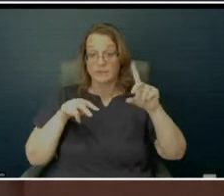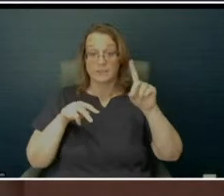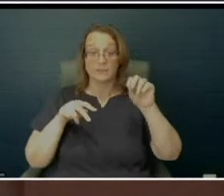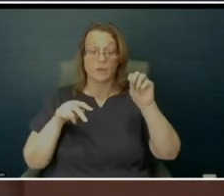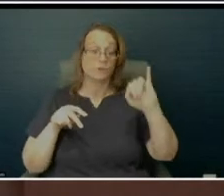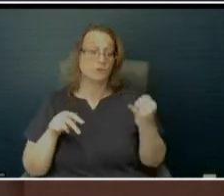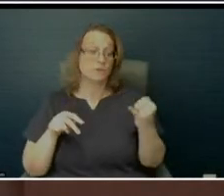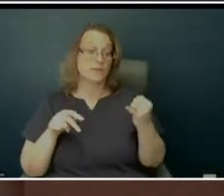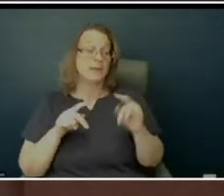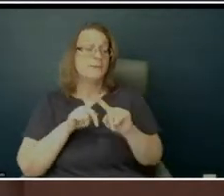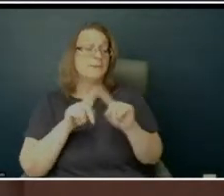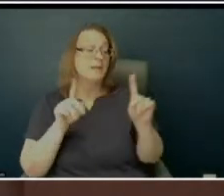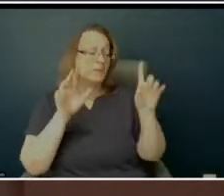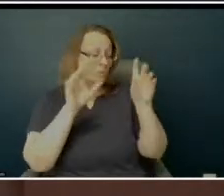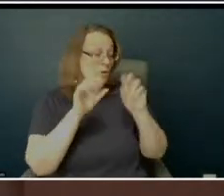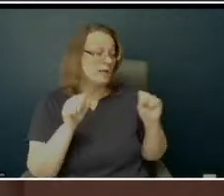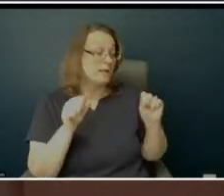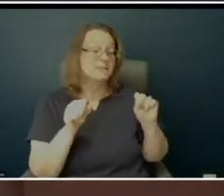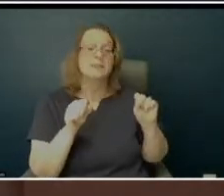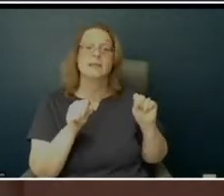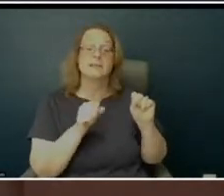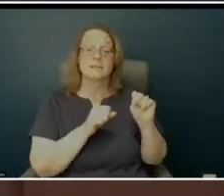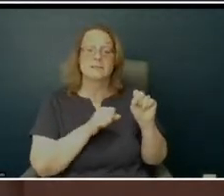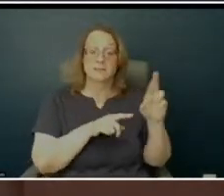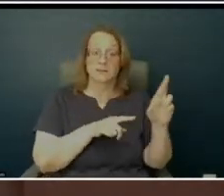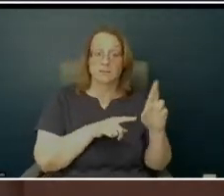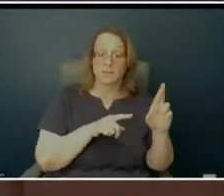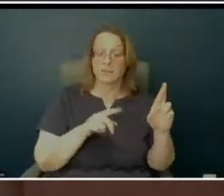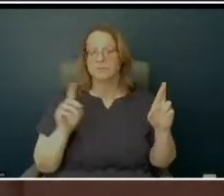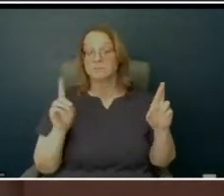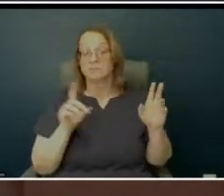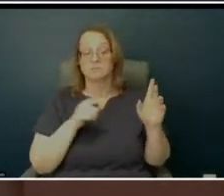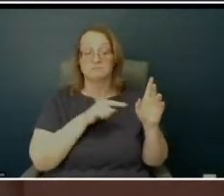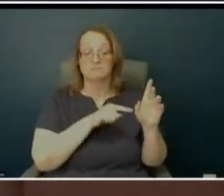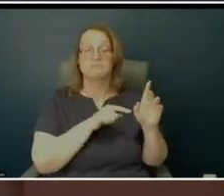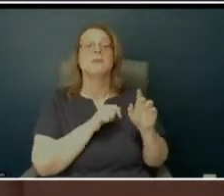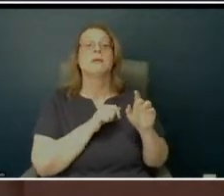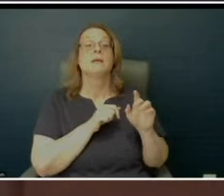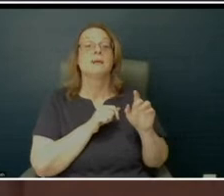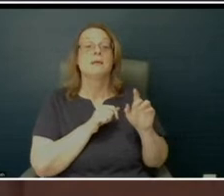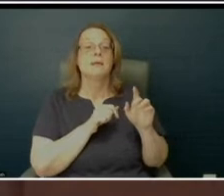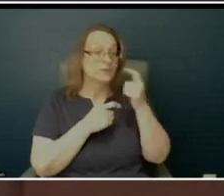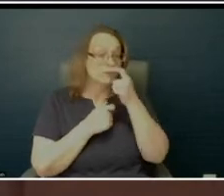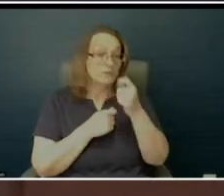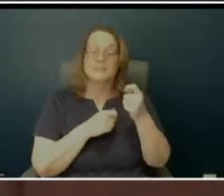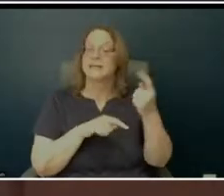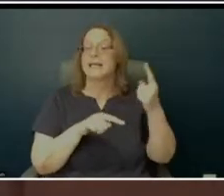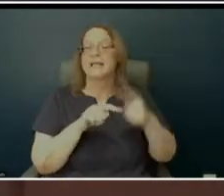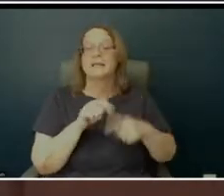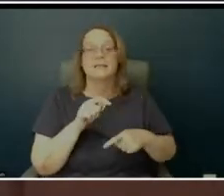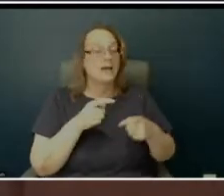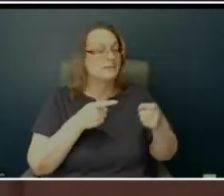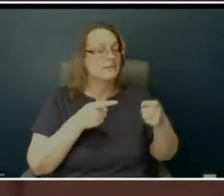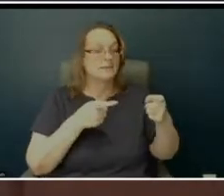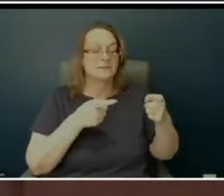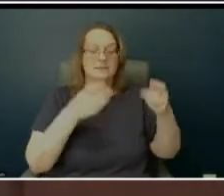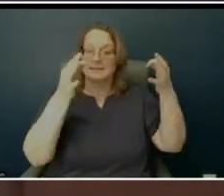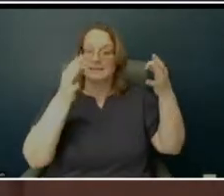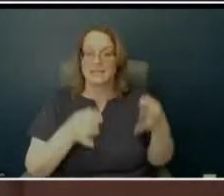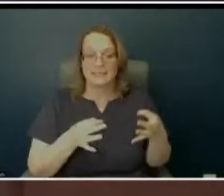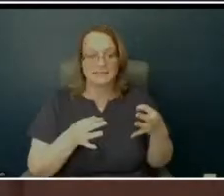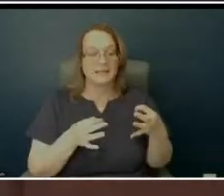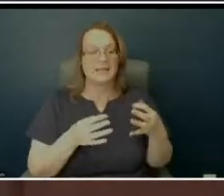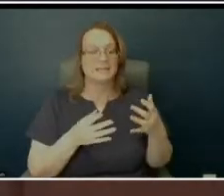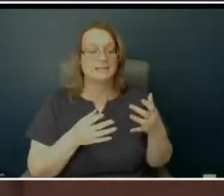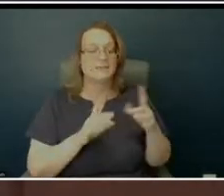partisan interests must not shape or dictate the department's actions. The president cannot and must